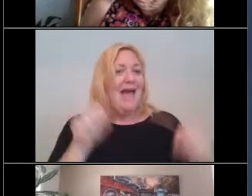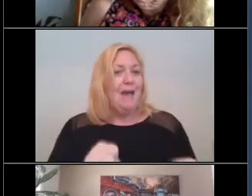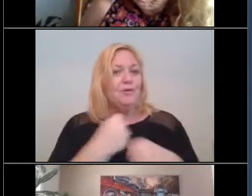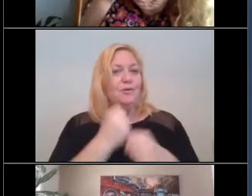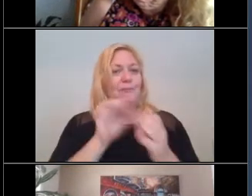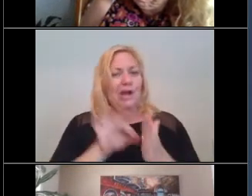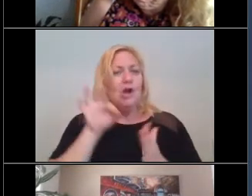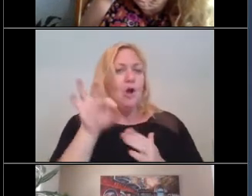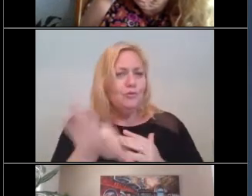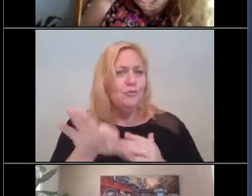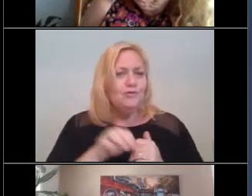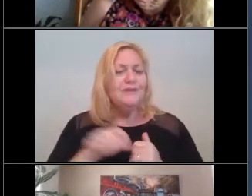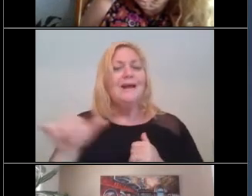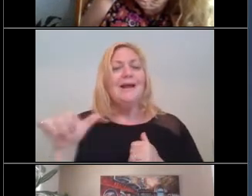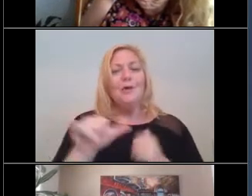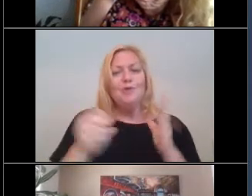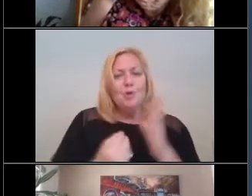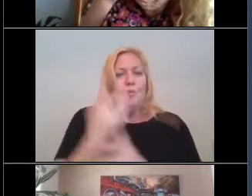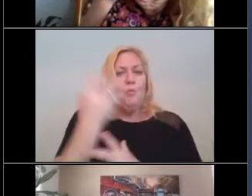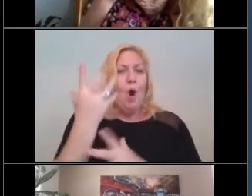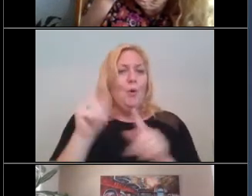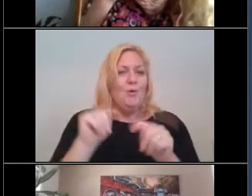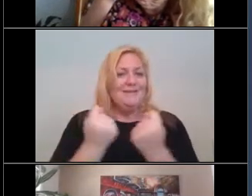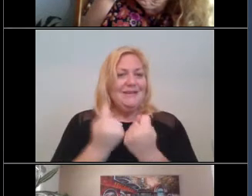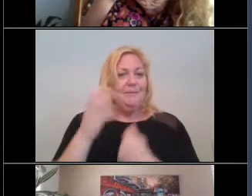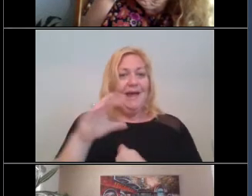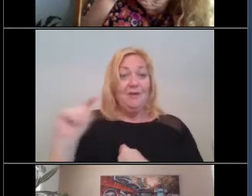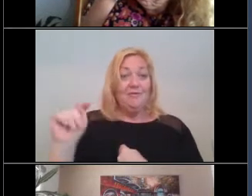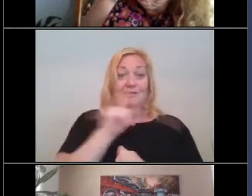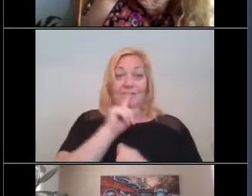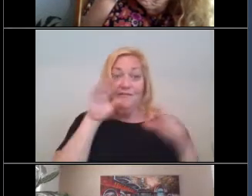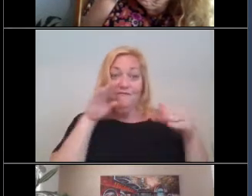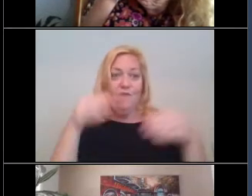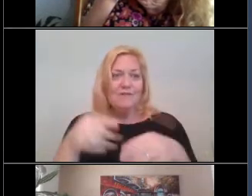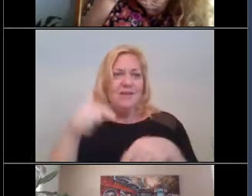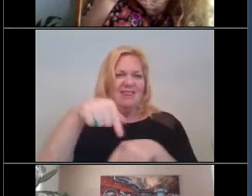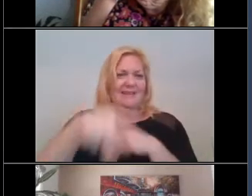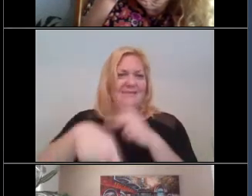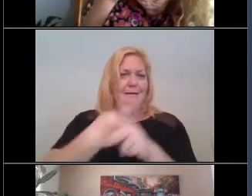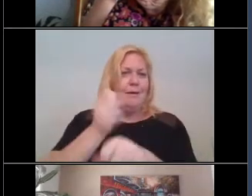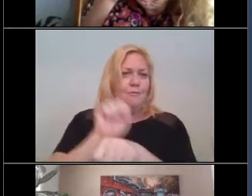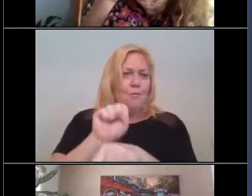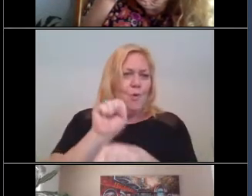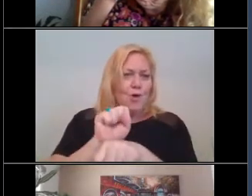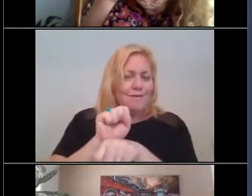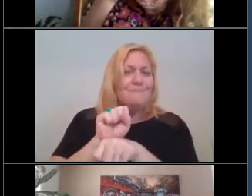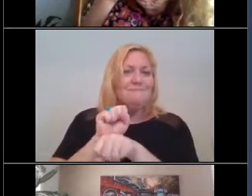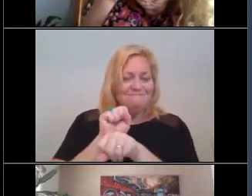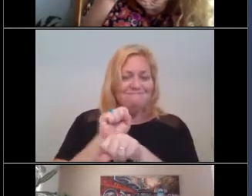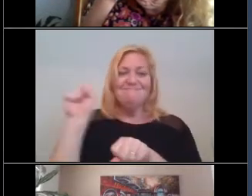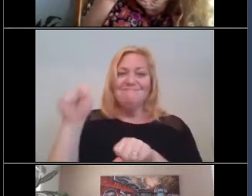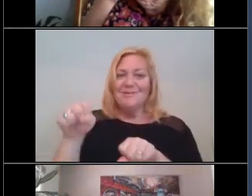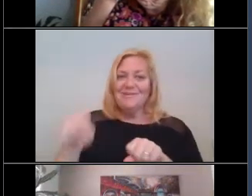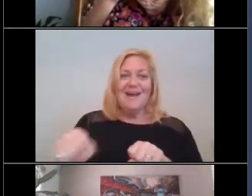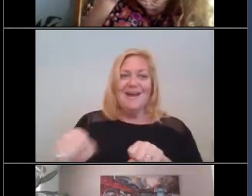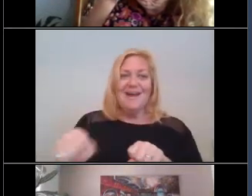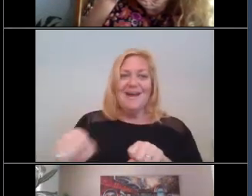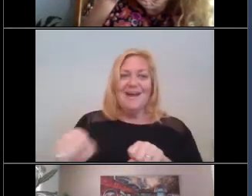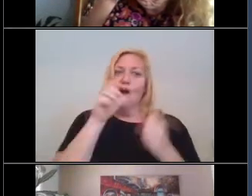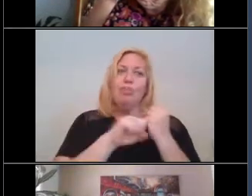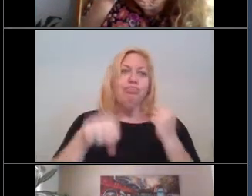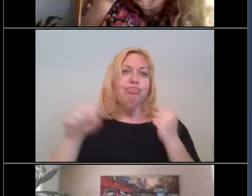contribution and also to grow a team at Caltrans that's really focused on this work. So yeah, I won't go on